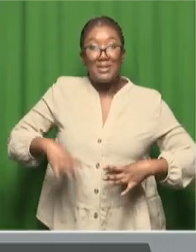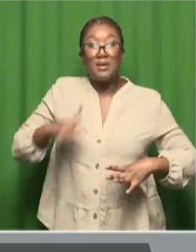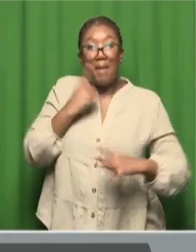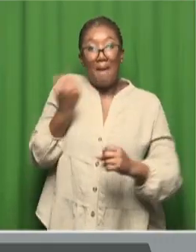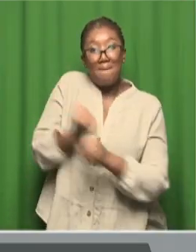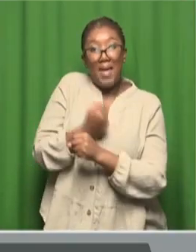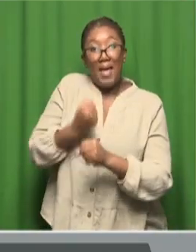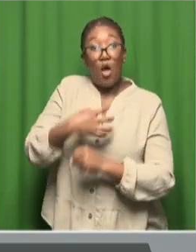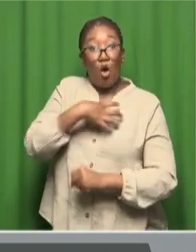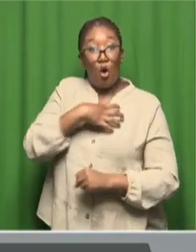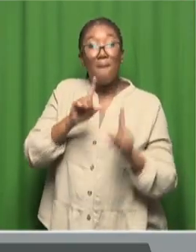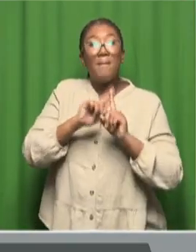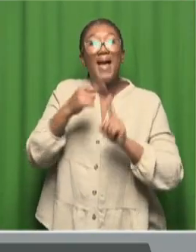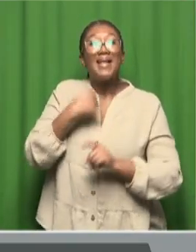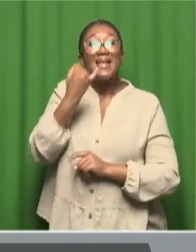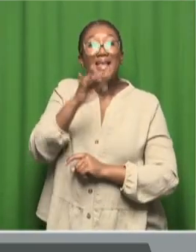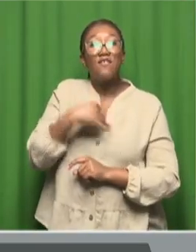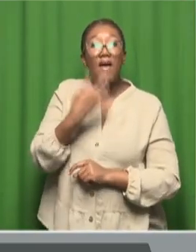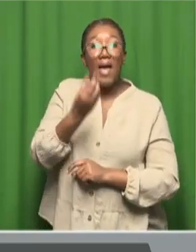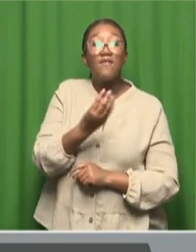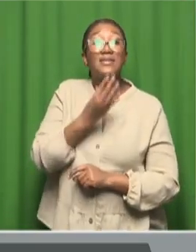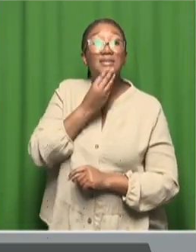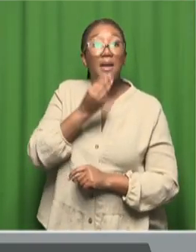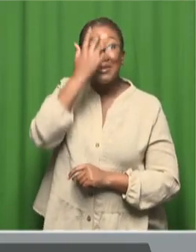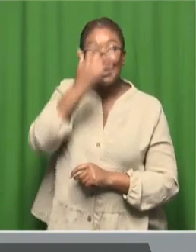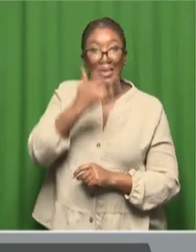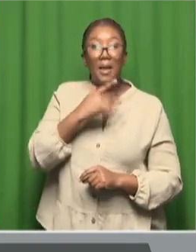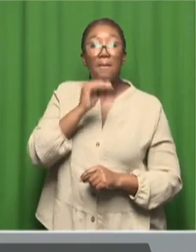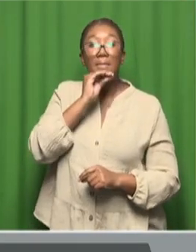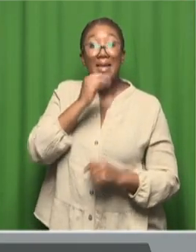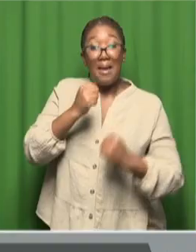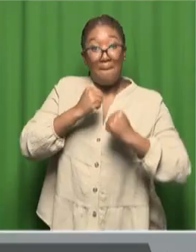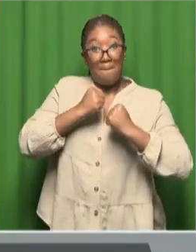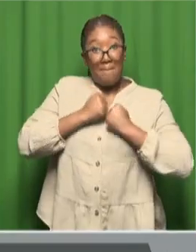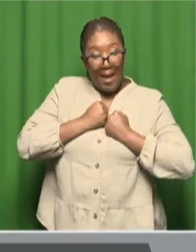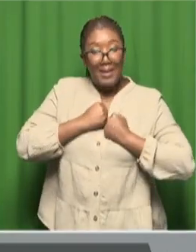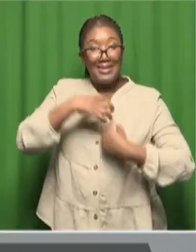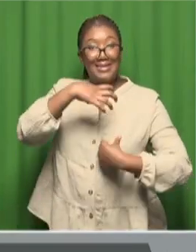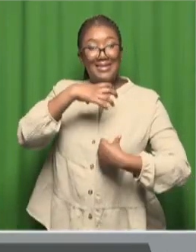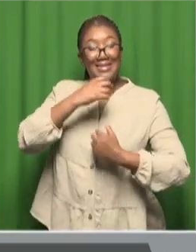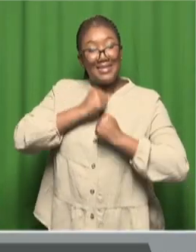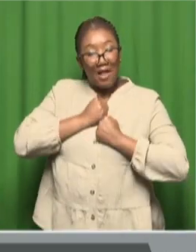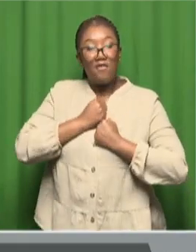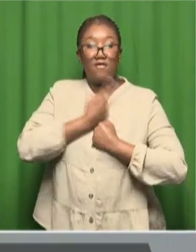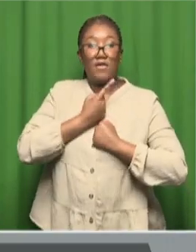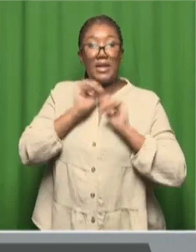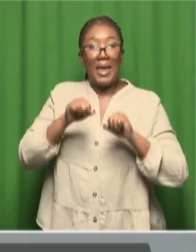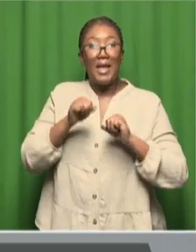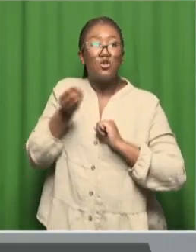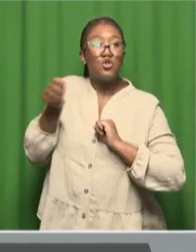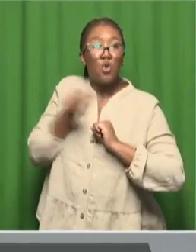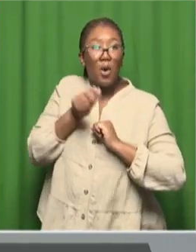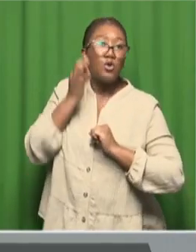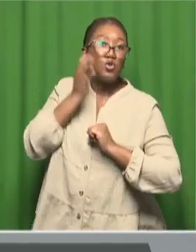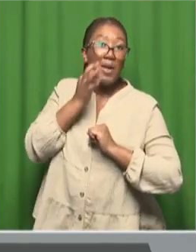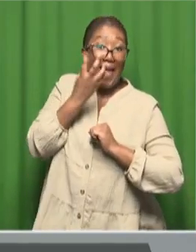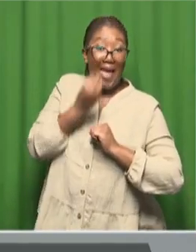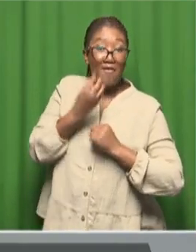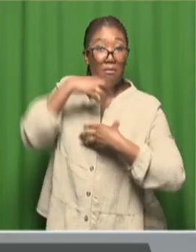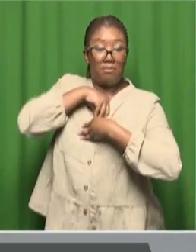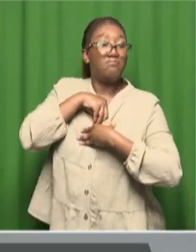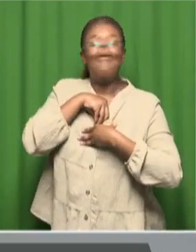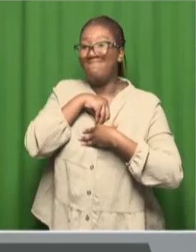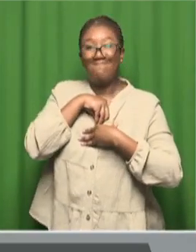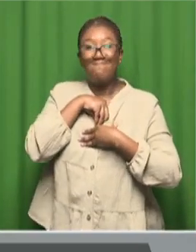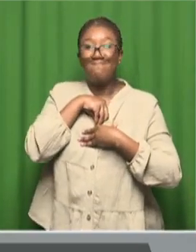the pancreas is either not able to make any insulin, or in the case of type 2 diabetes, not able to utilize it. So